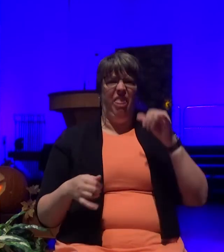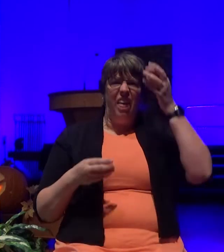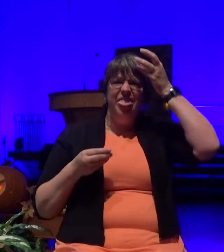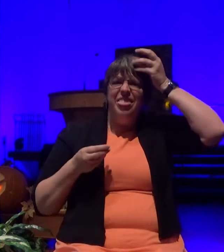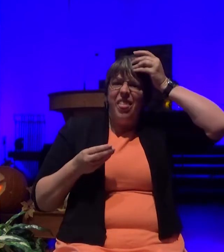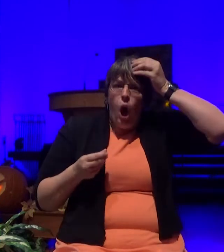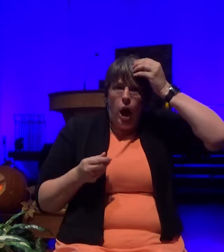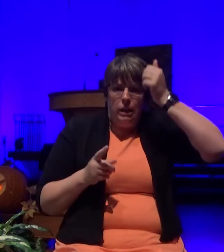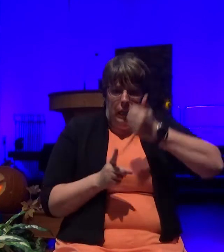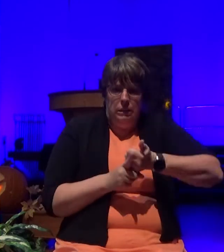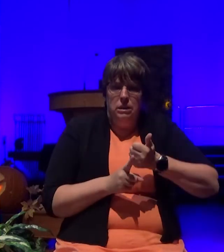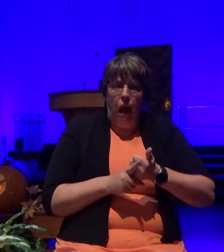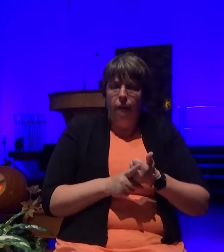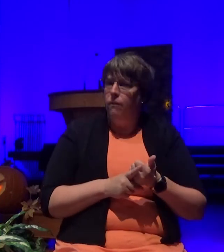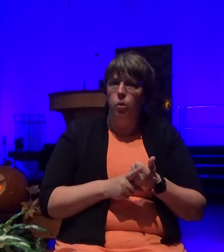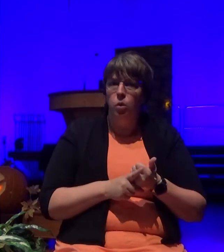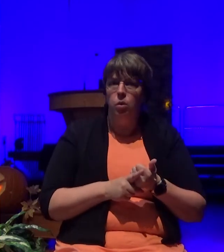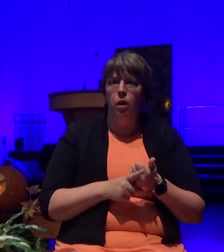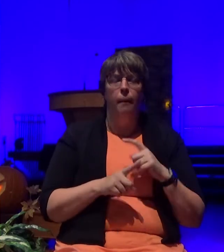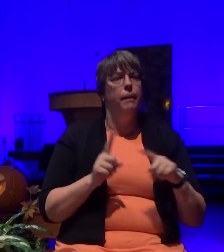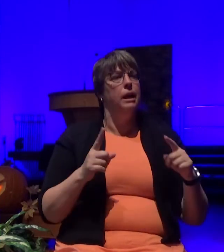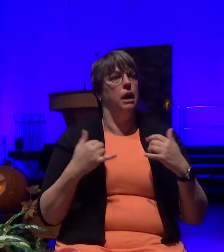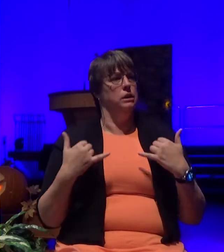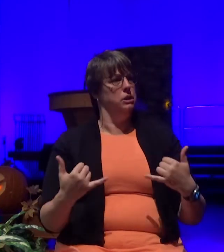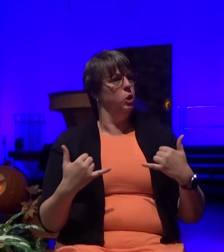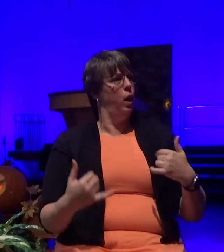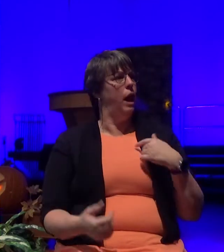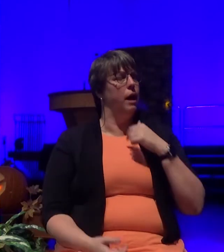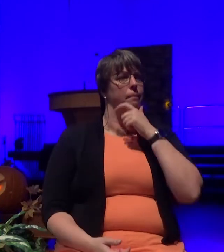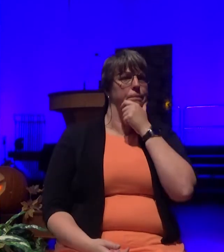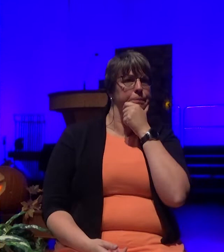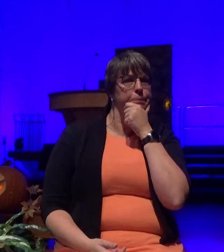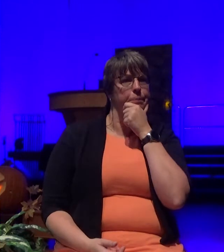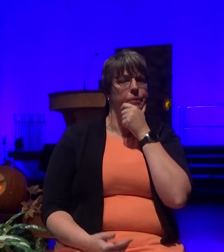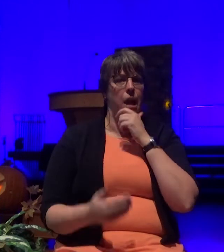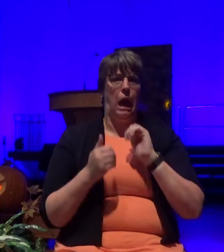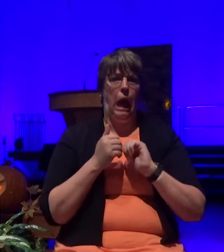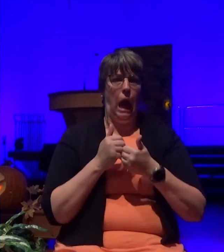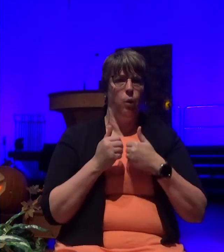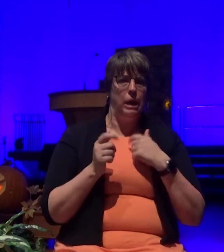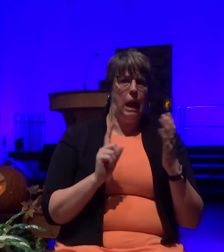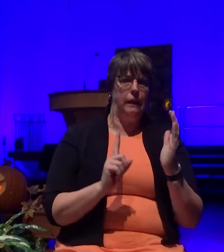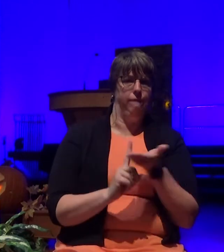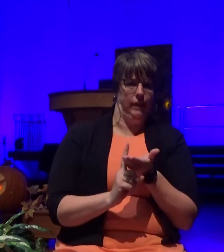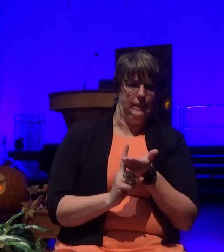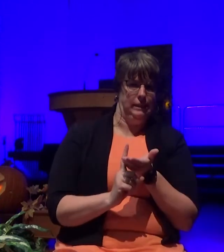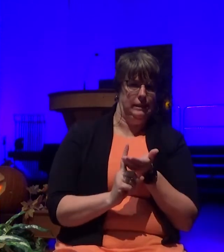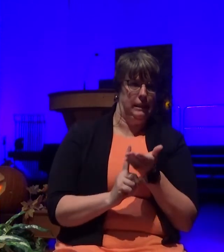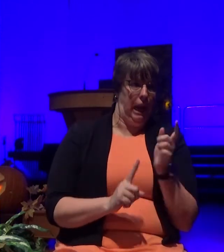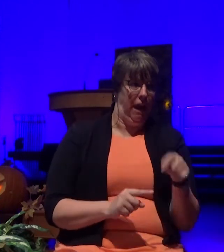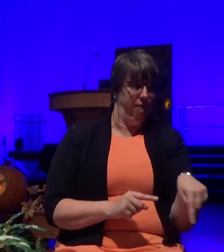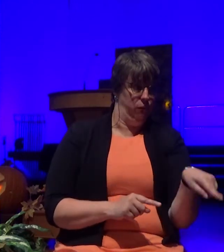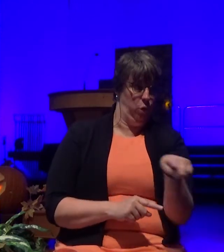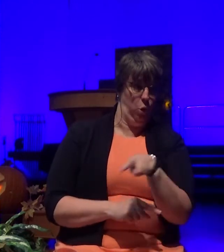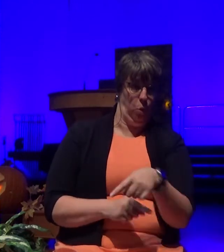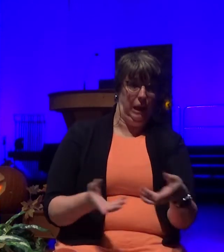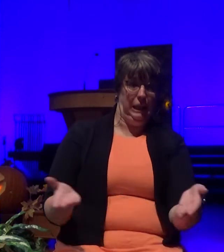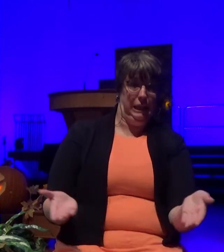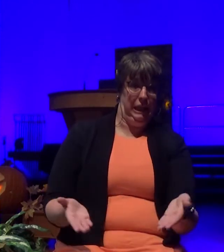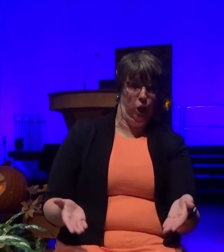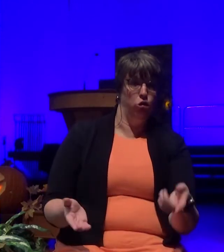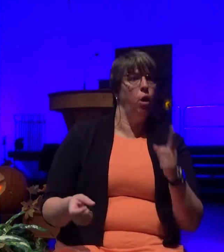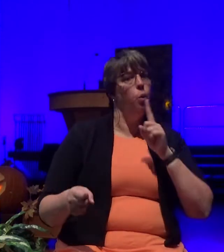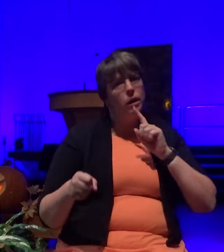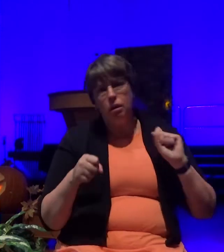today, I've been thinking, well, how could I convince everyone here that we are all one and